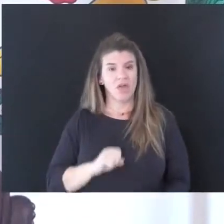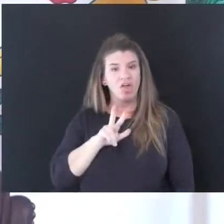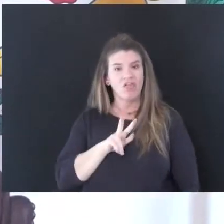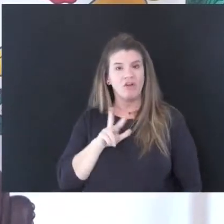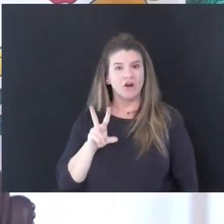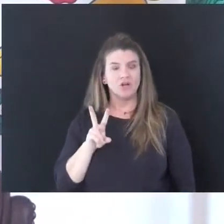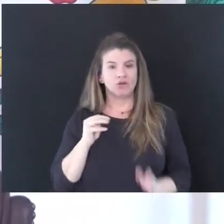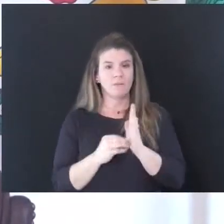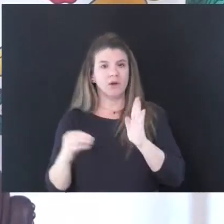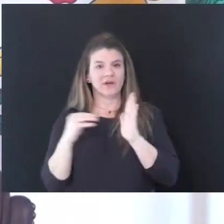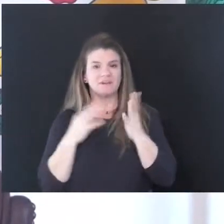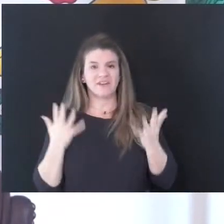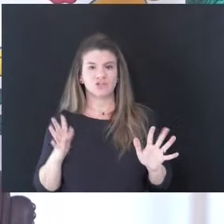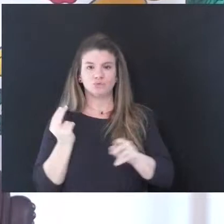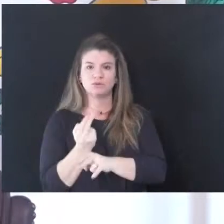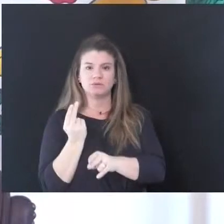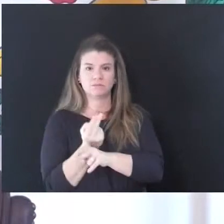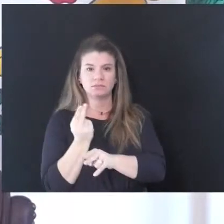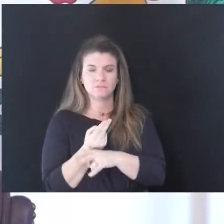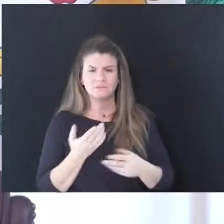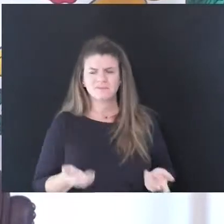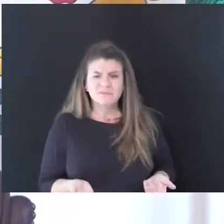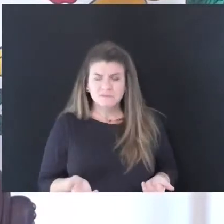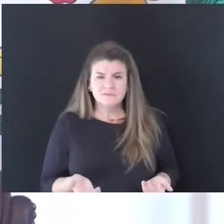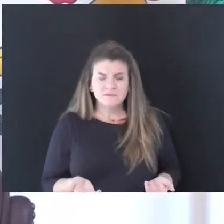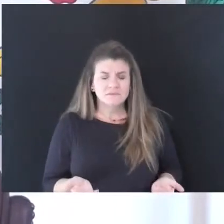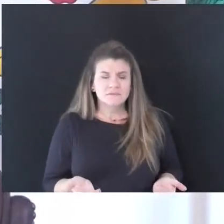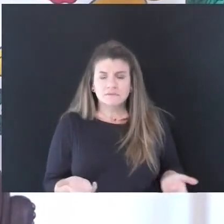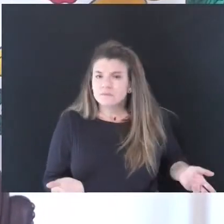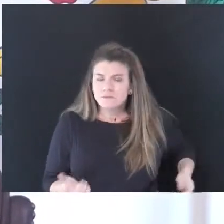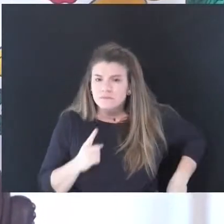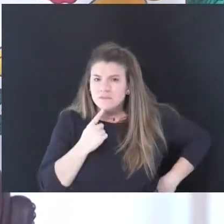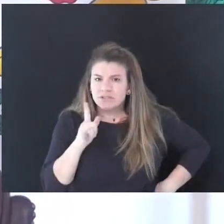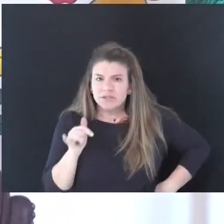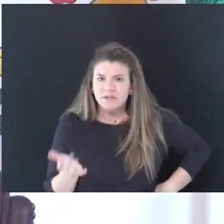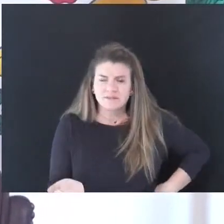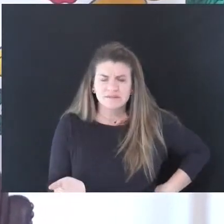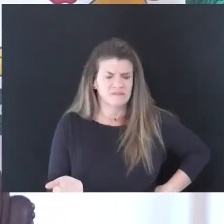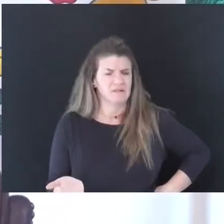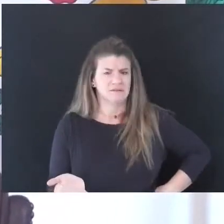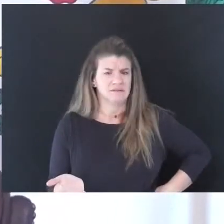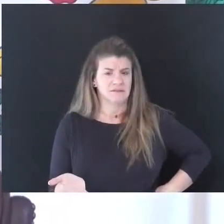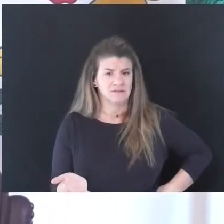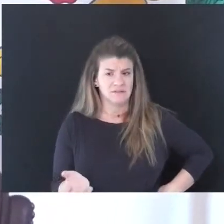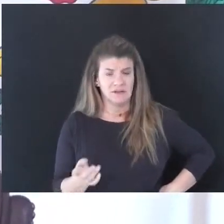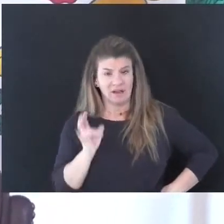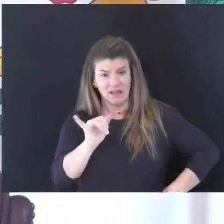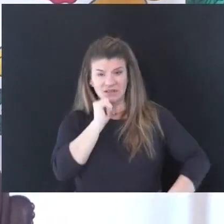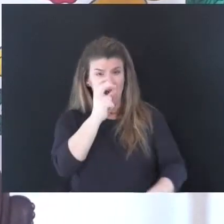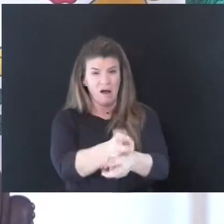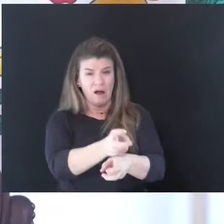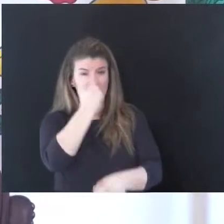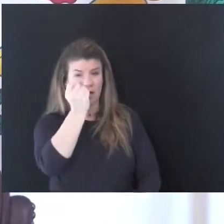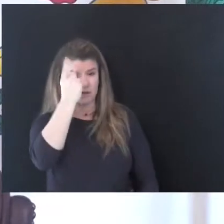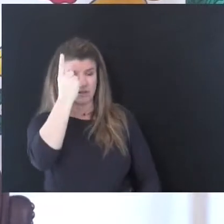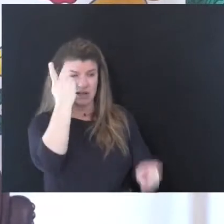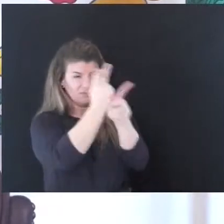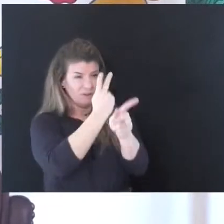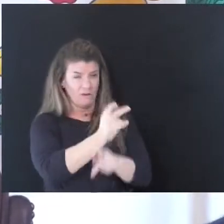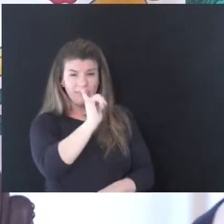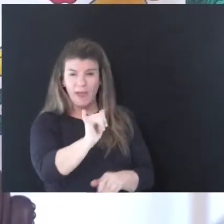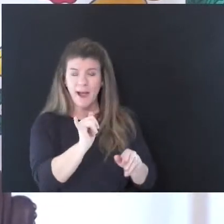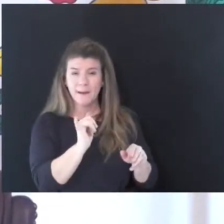32 million are in somebody's arm? Well, for God's sakes, a living, it doesn't take a rocket scientist to do the math